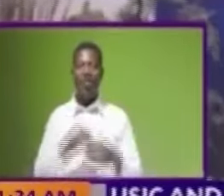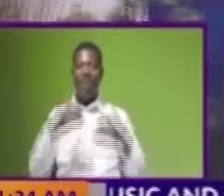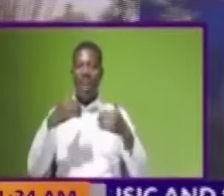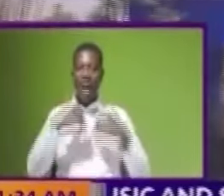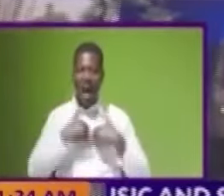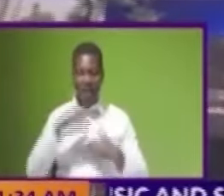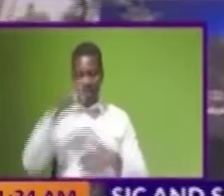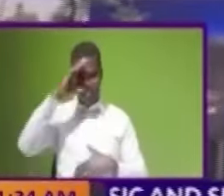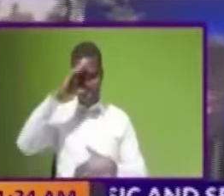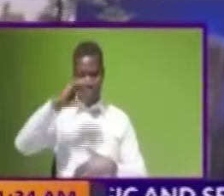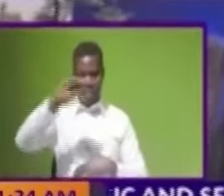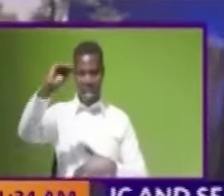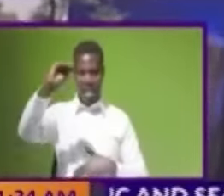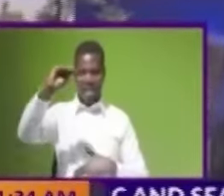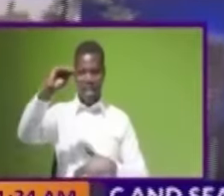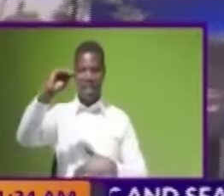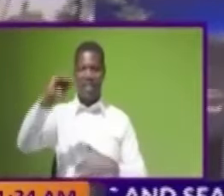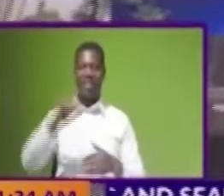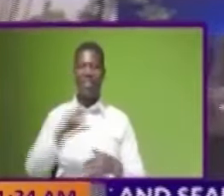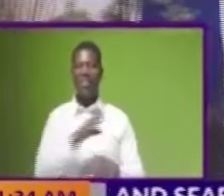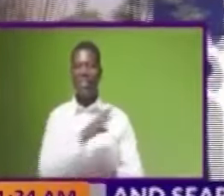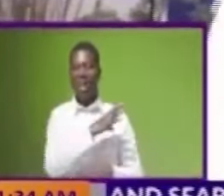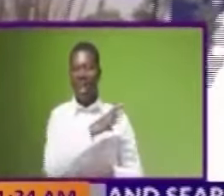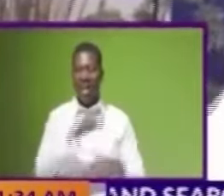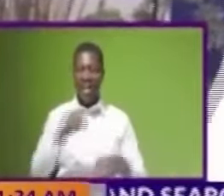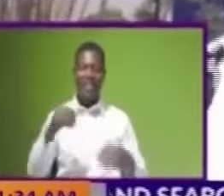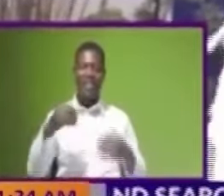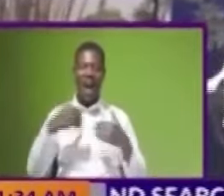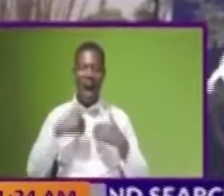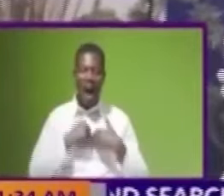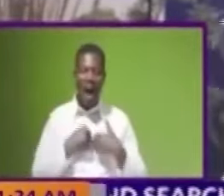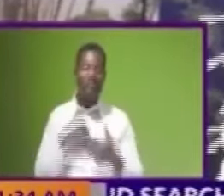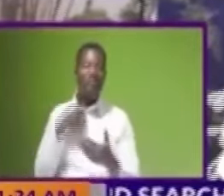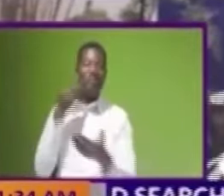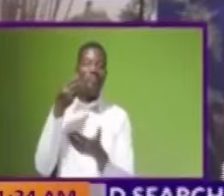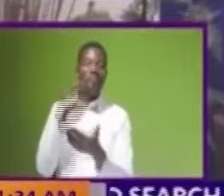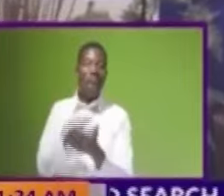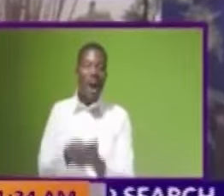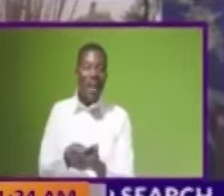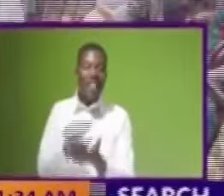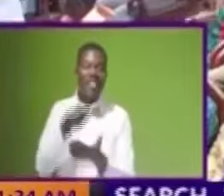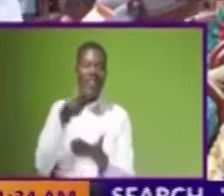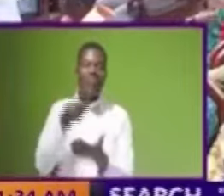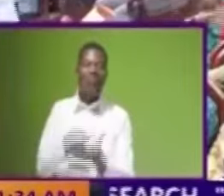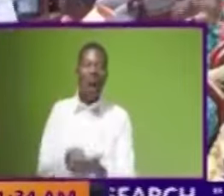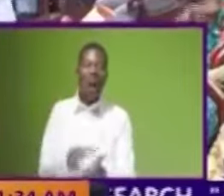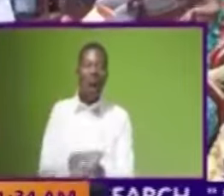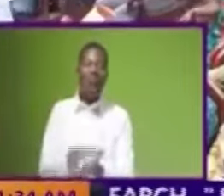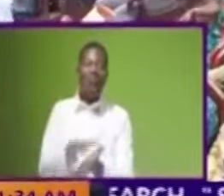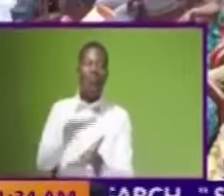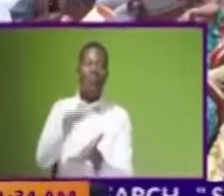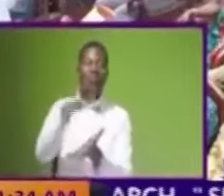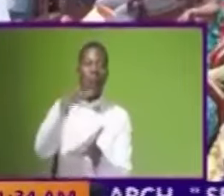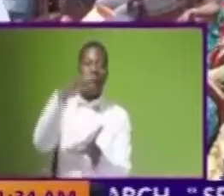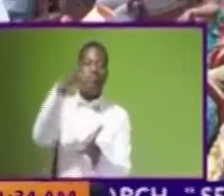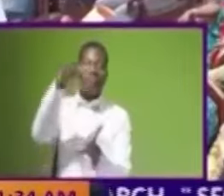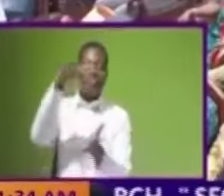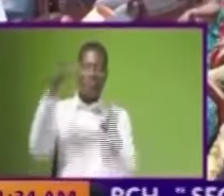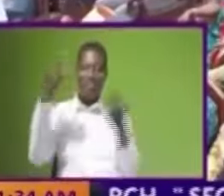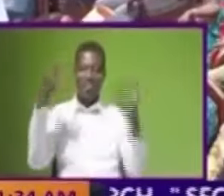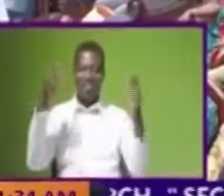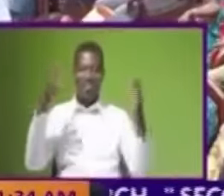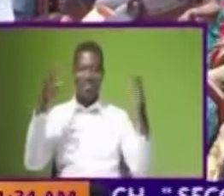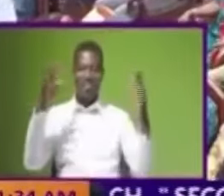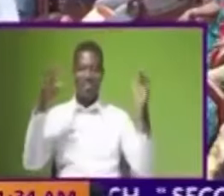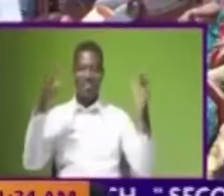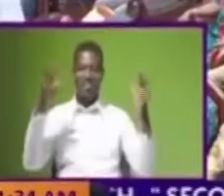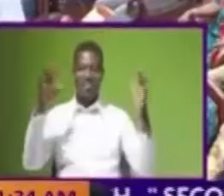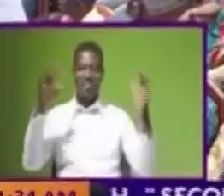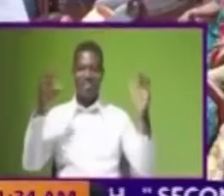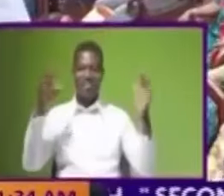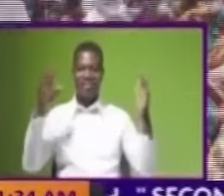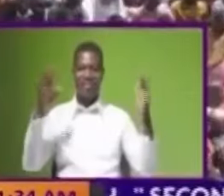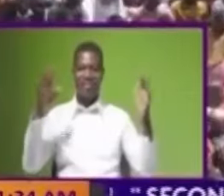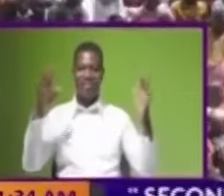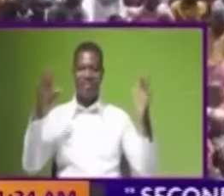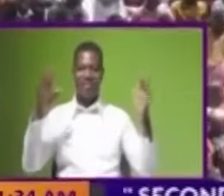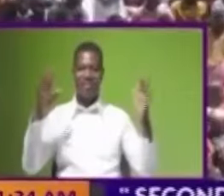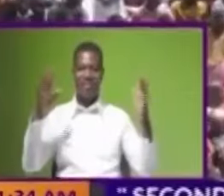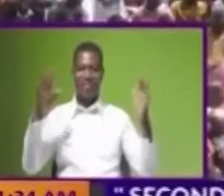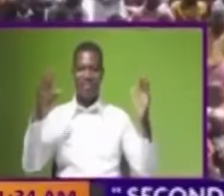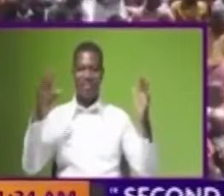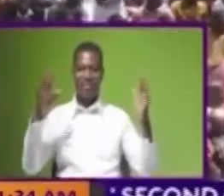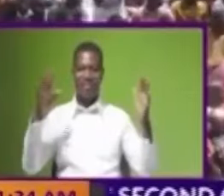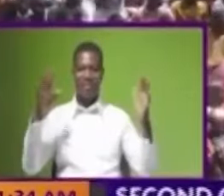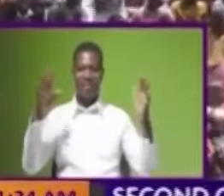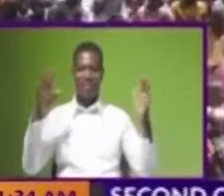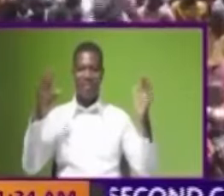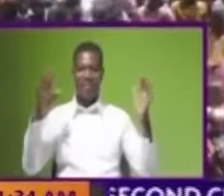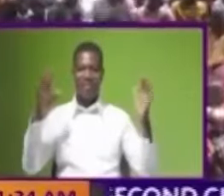Nantimo Fremia. Let me hear. Quasi a boa so for dear Bugana for.